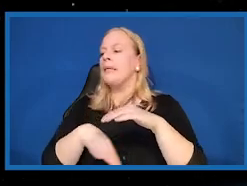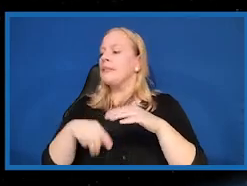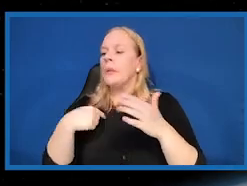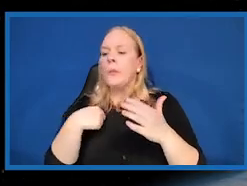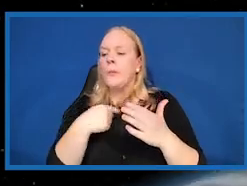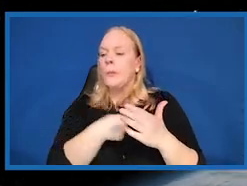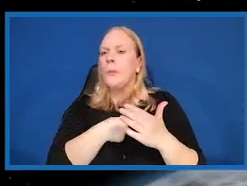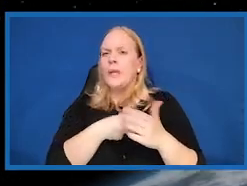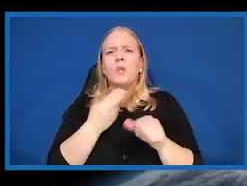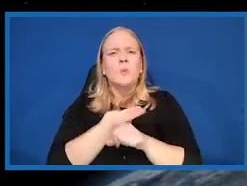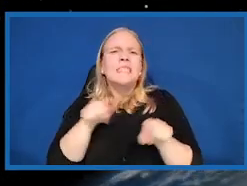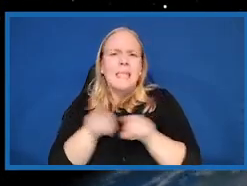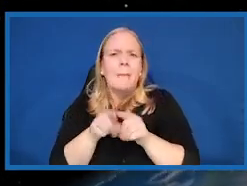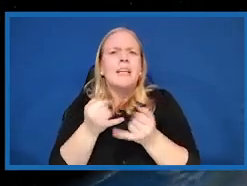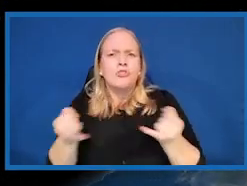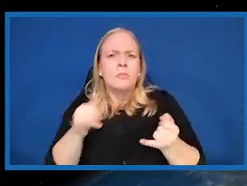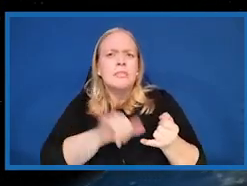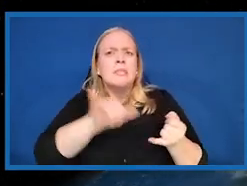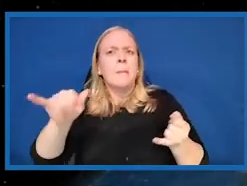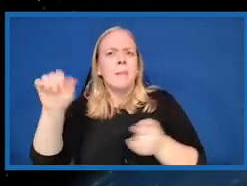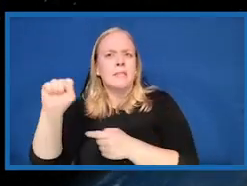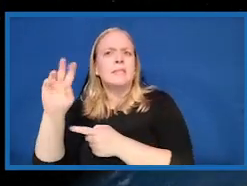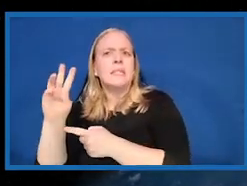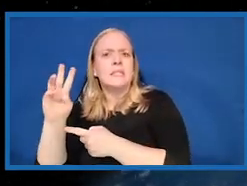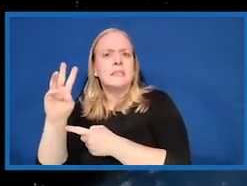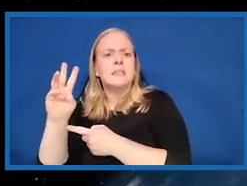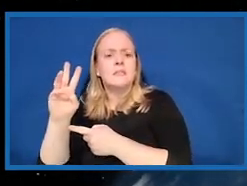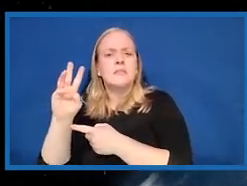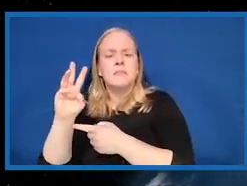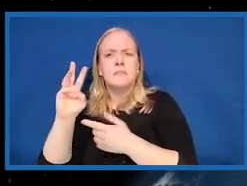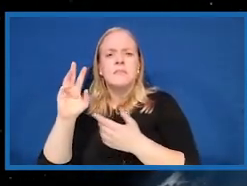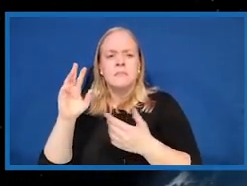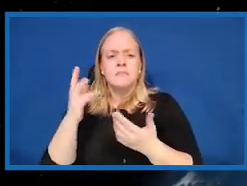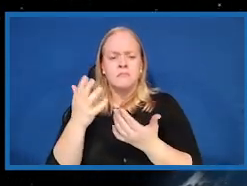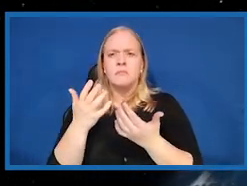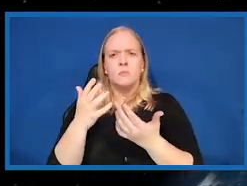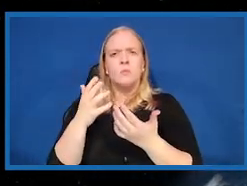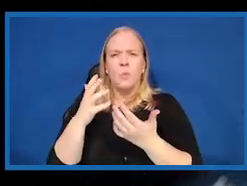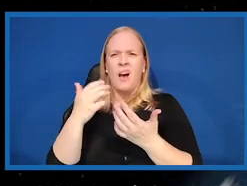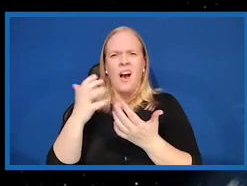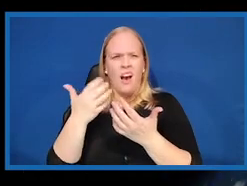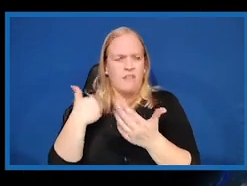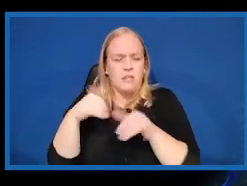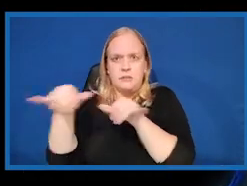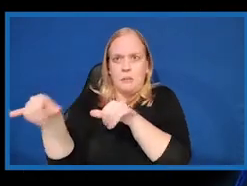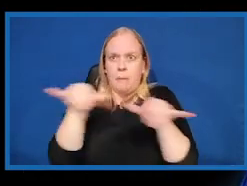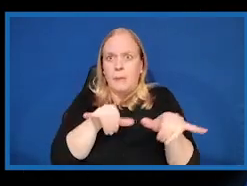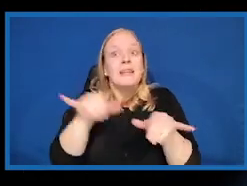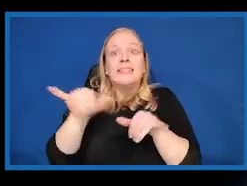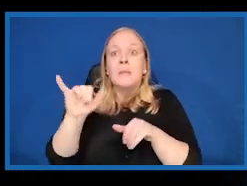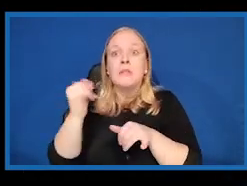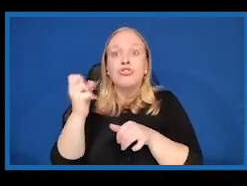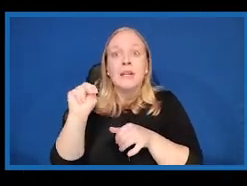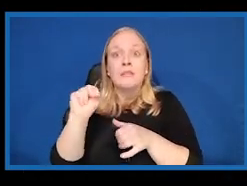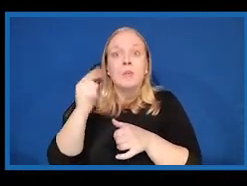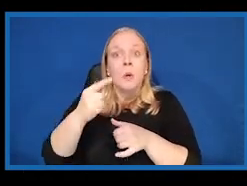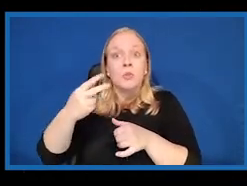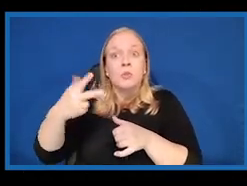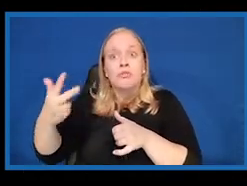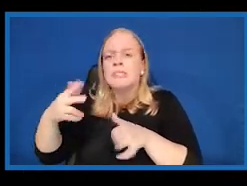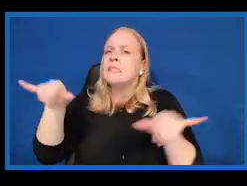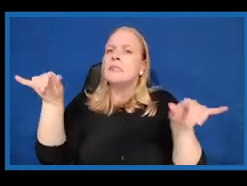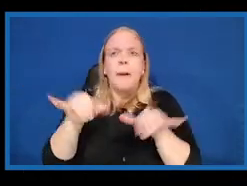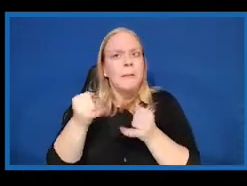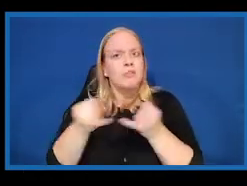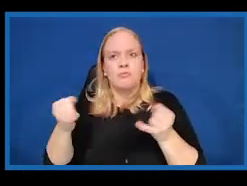that Sentinel-6 is using. So there is a large heritage from Sentinel-6 and the Jason series satellites. But on